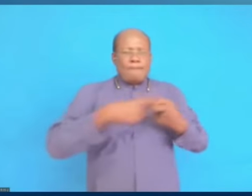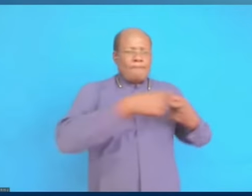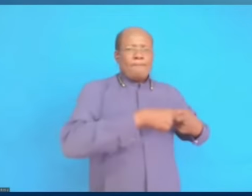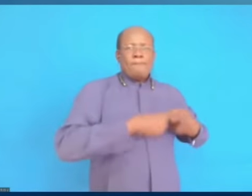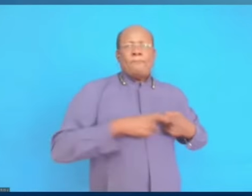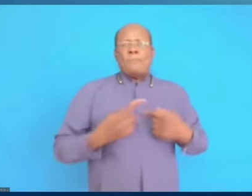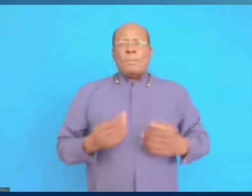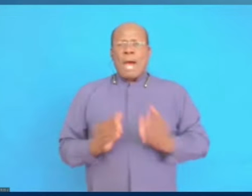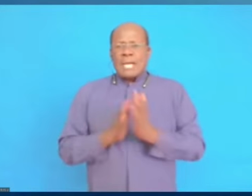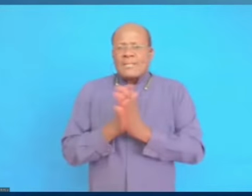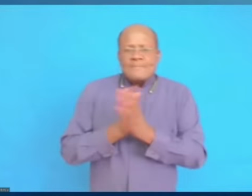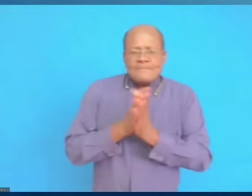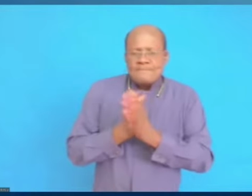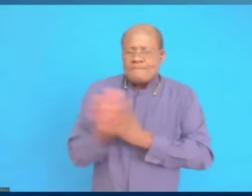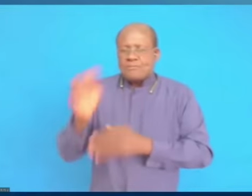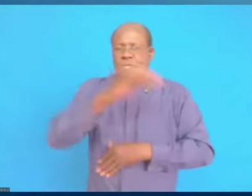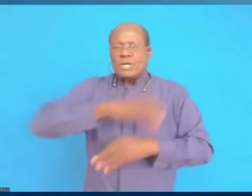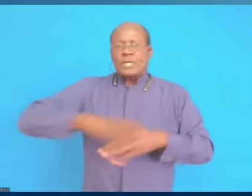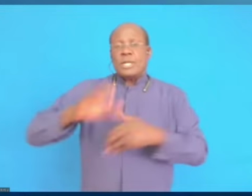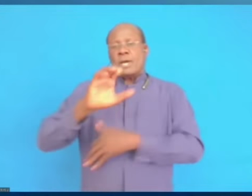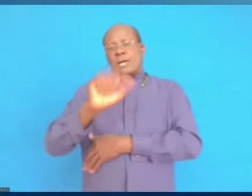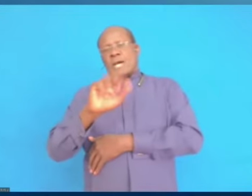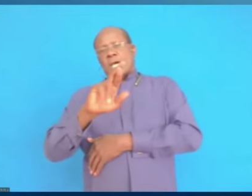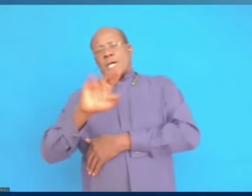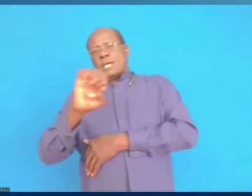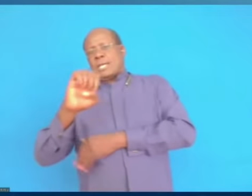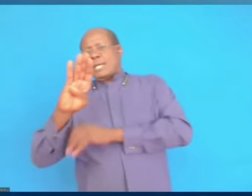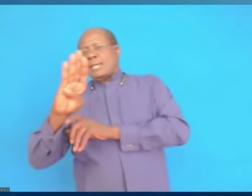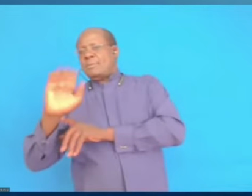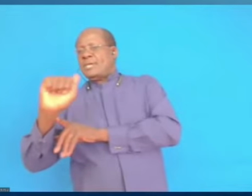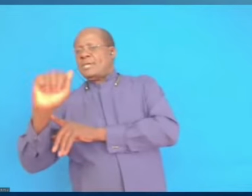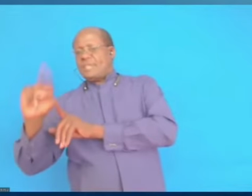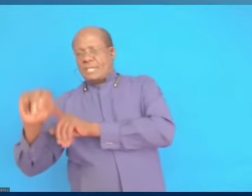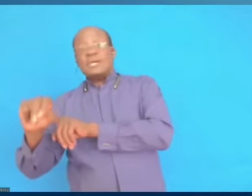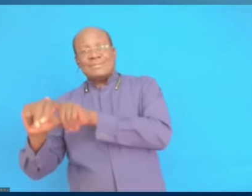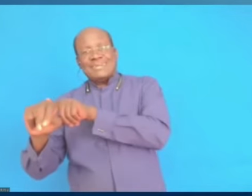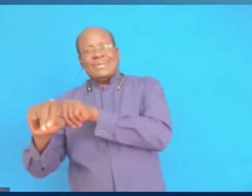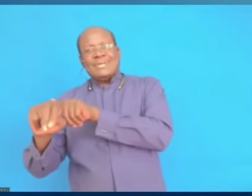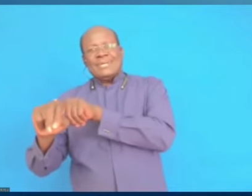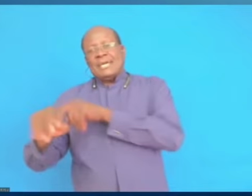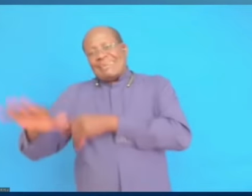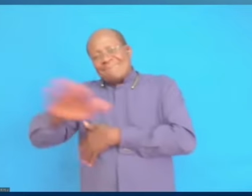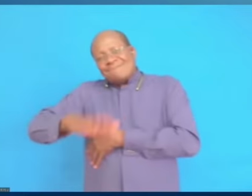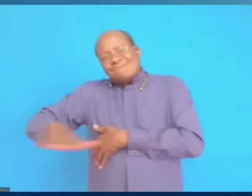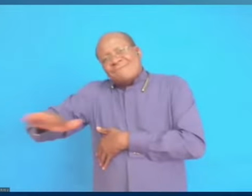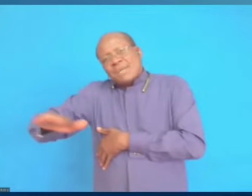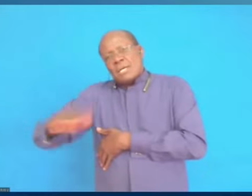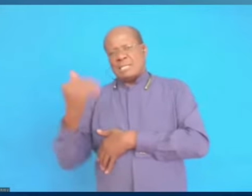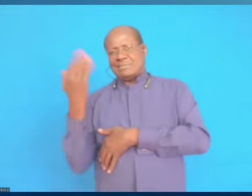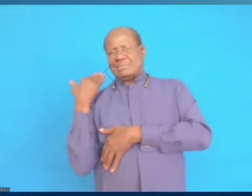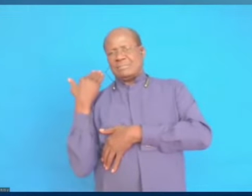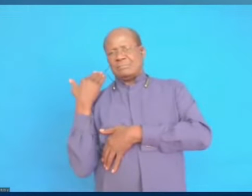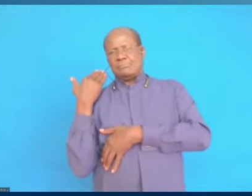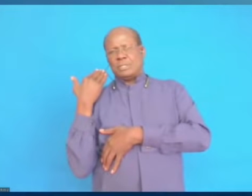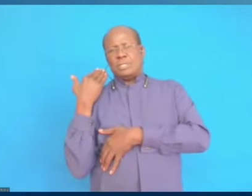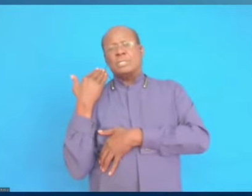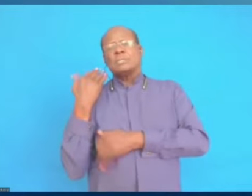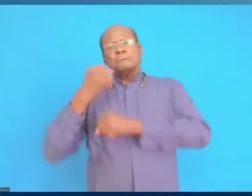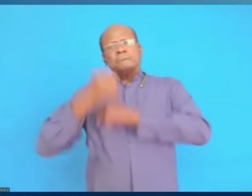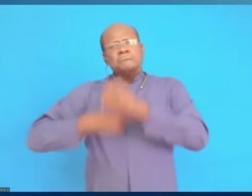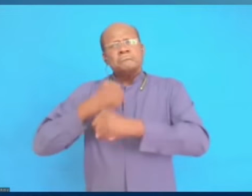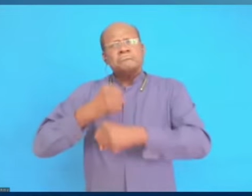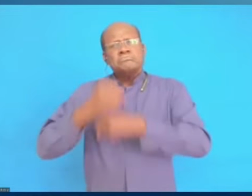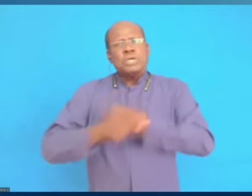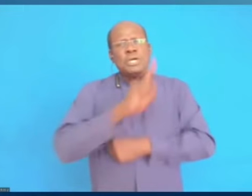region, and we would like to draw focus on our Caribbean IGF. Over the past 18 years, the CTU has acted as the